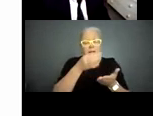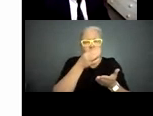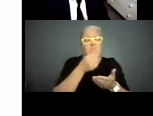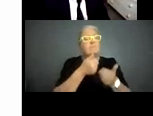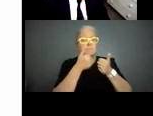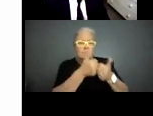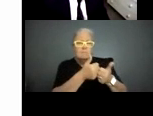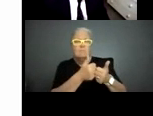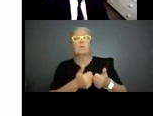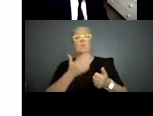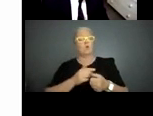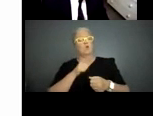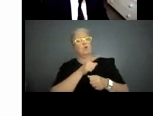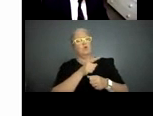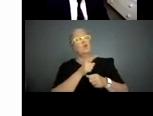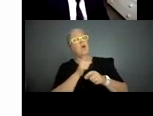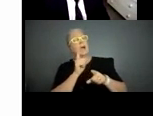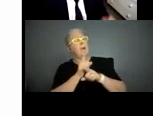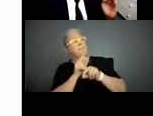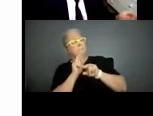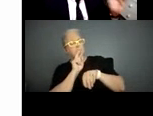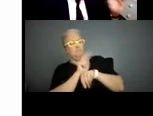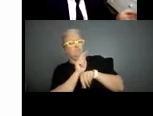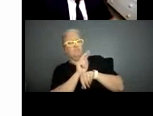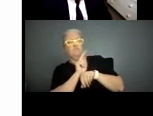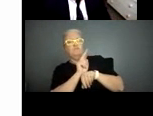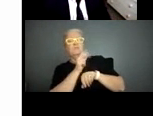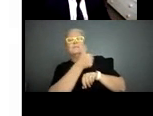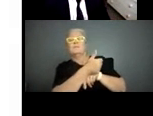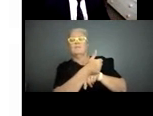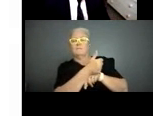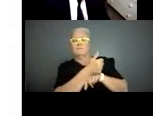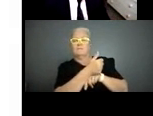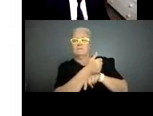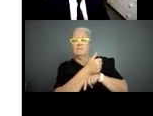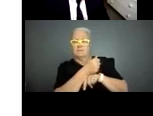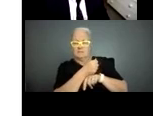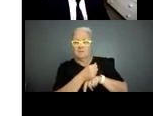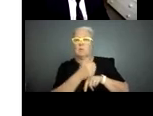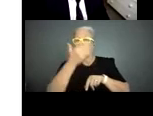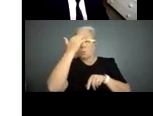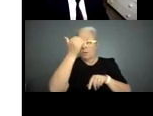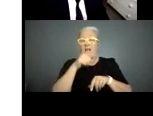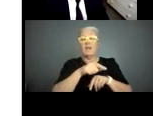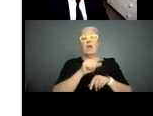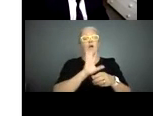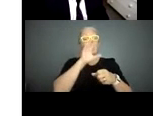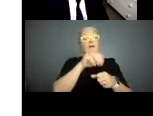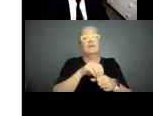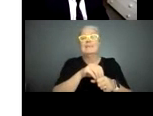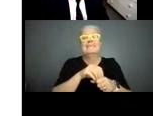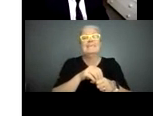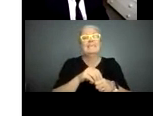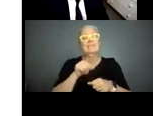become self-monitoring of her condition. Why it isn't inclusion is that they haven't prepared the children in the class